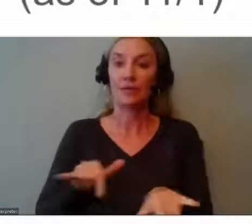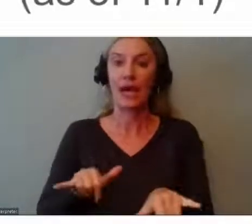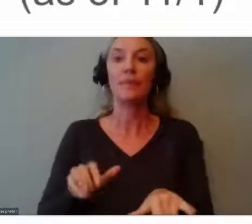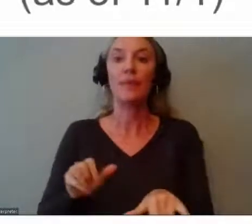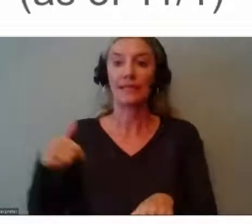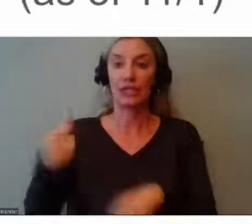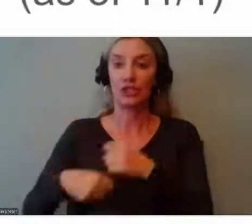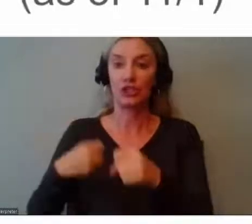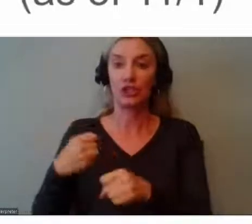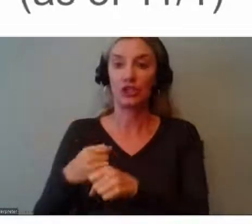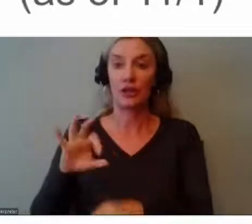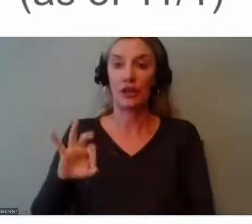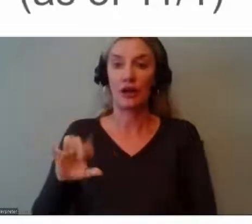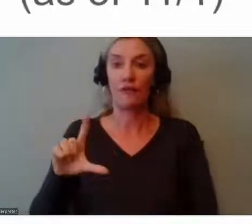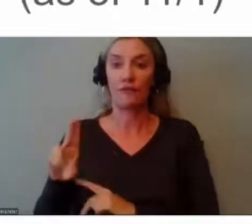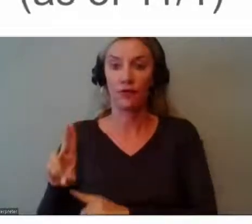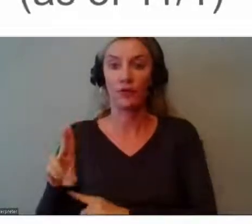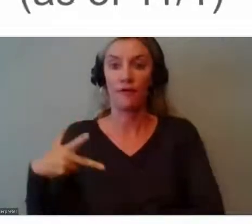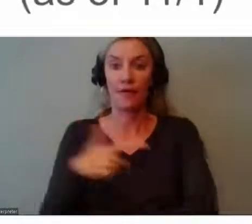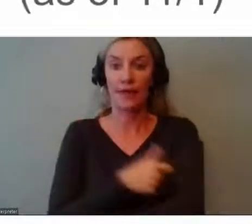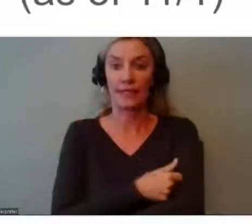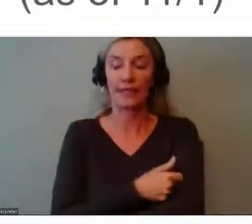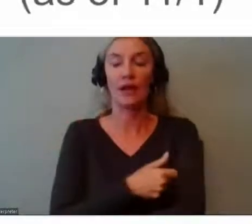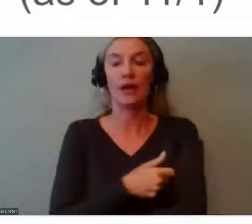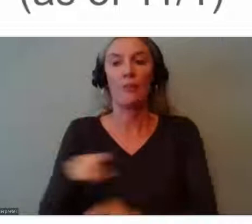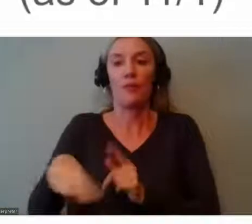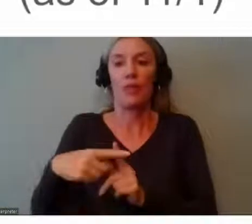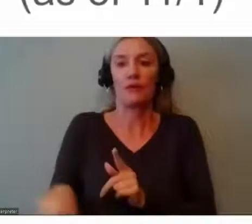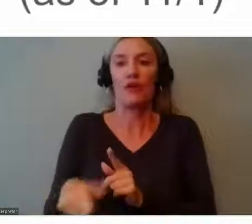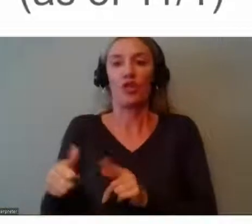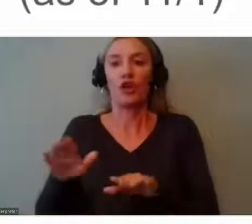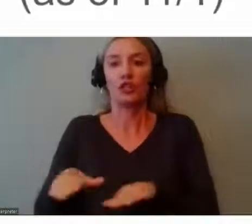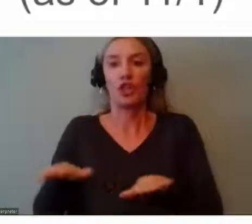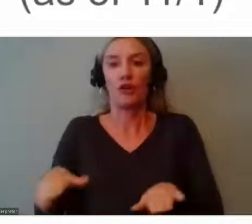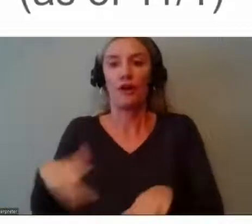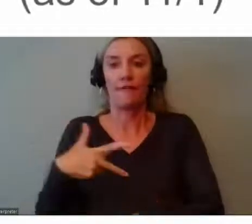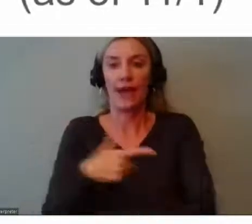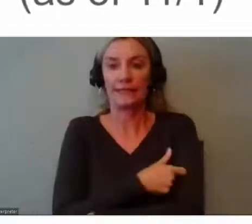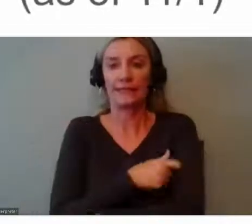and any other childhood vaccines that may need catching up.